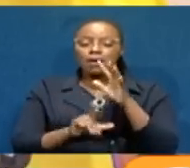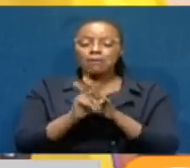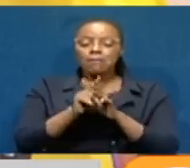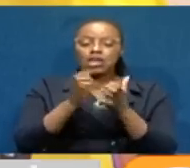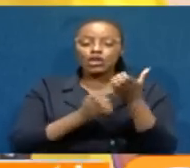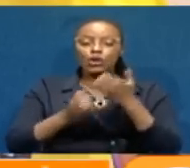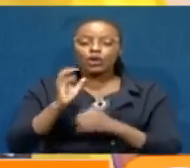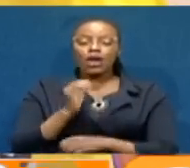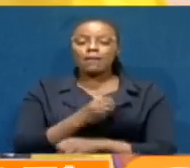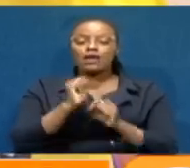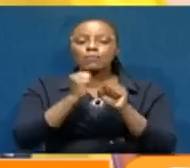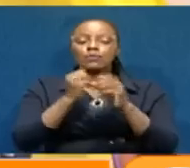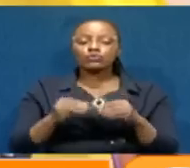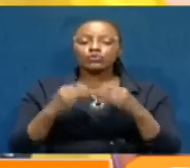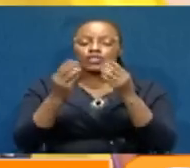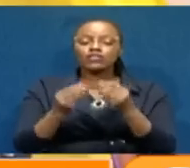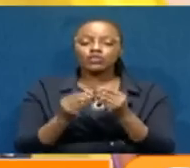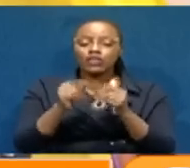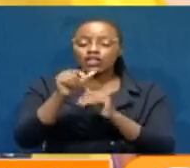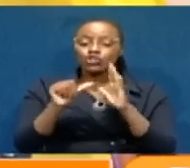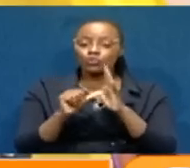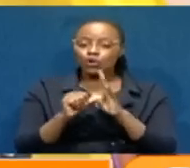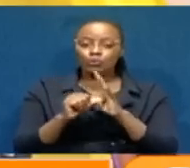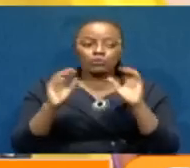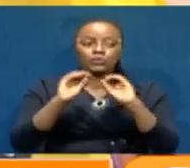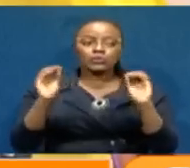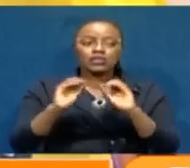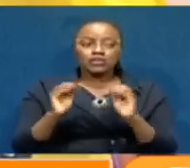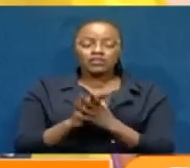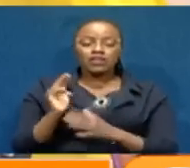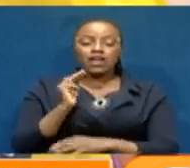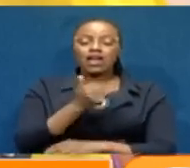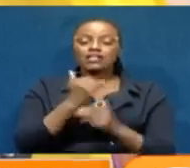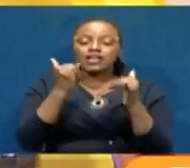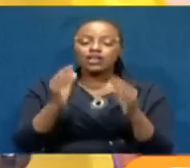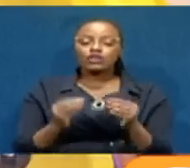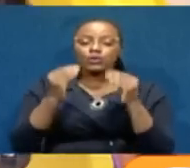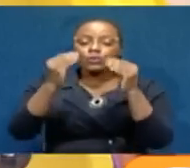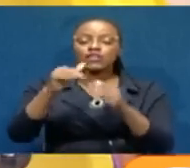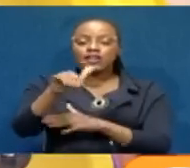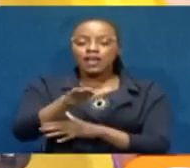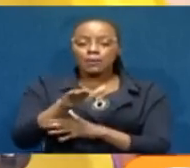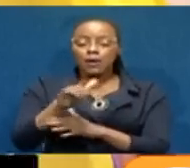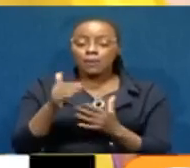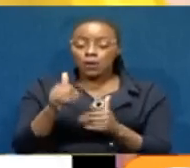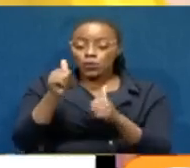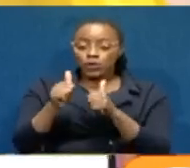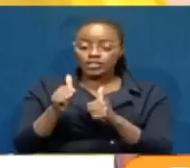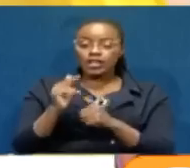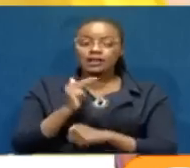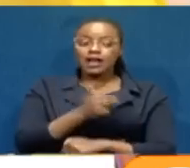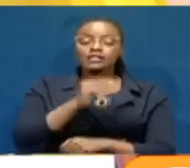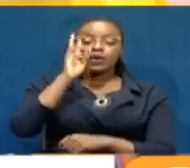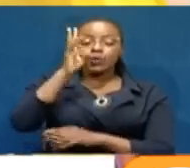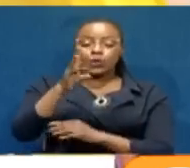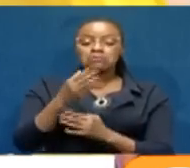economy cannot provide the solutions to those problems. It is us to now provide a platform through which we